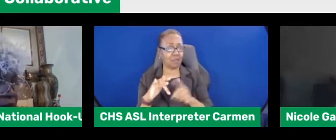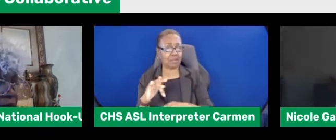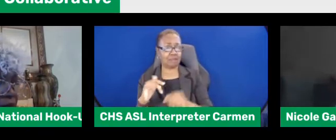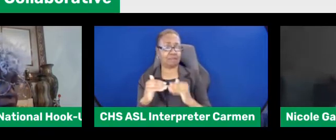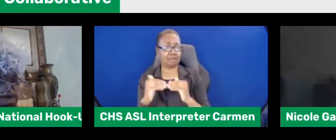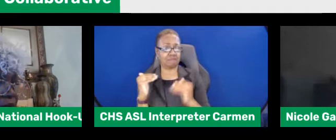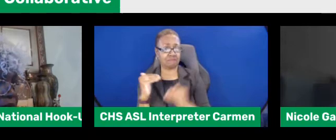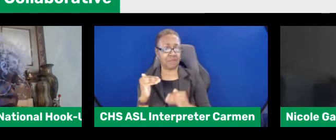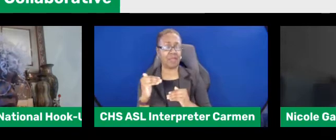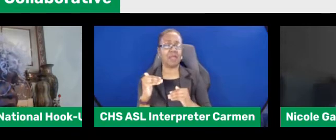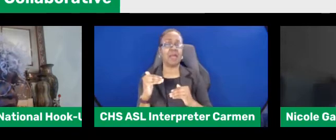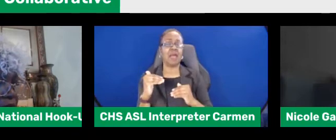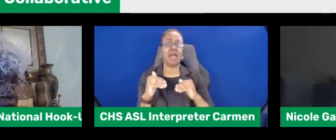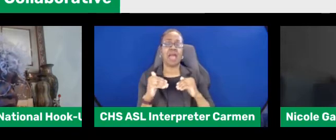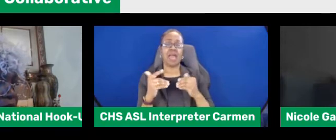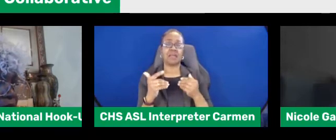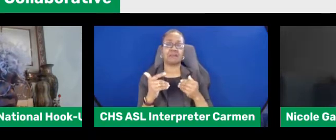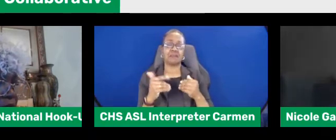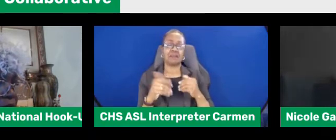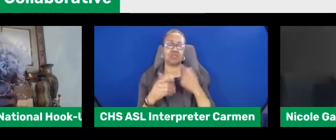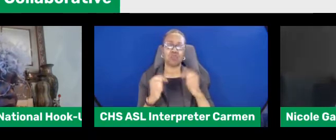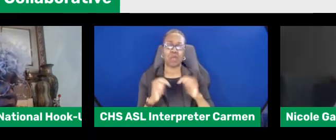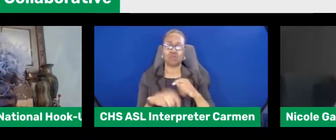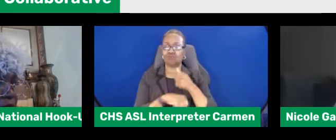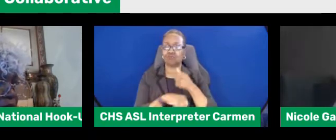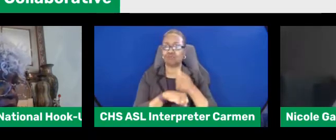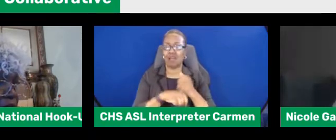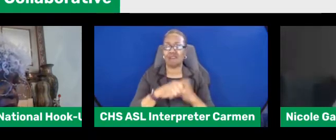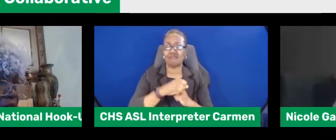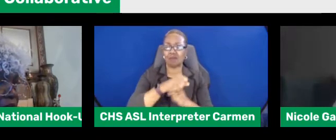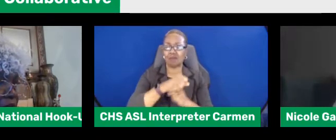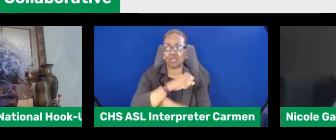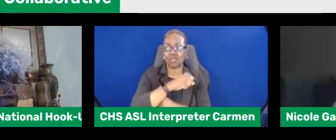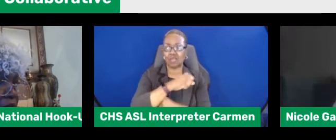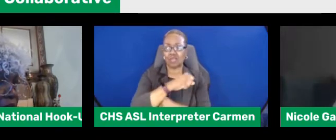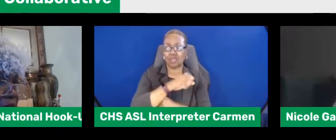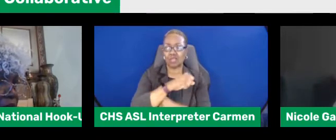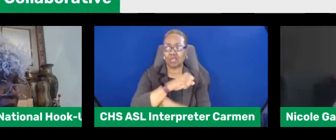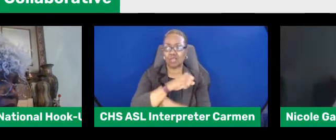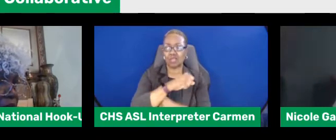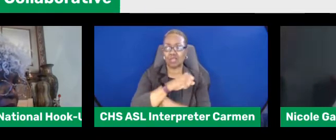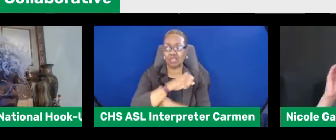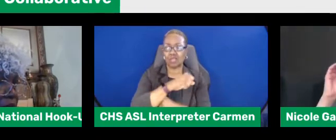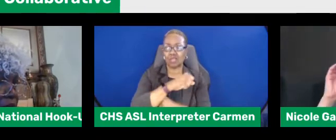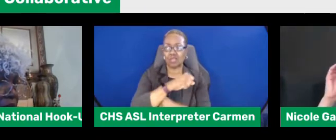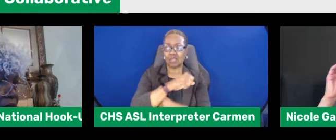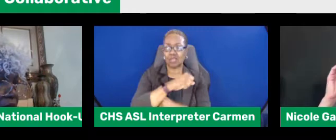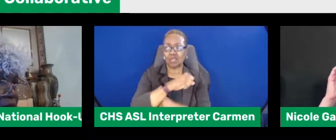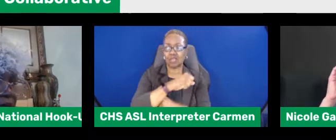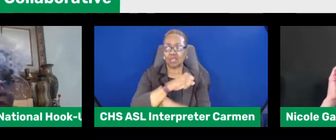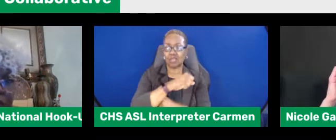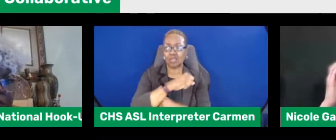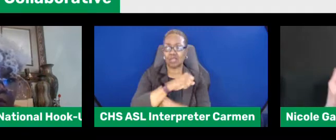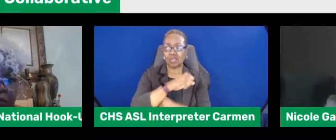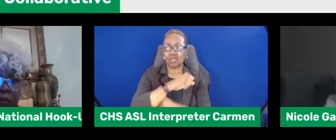for sustainability with future year-round opportunities for marketing.